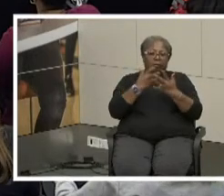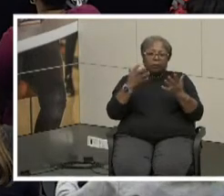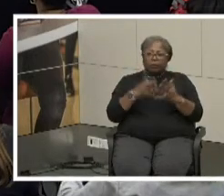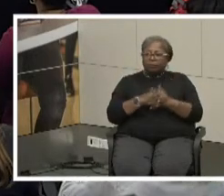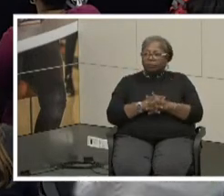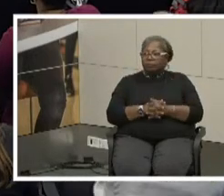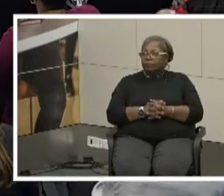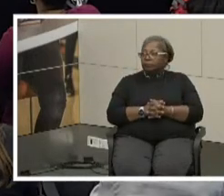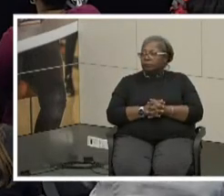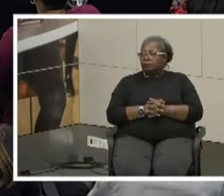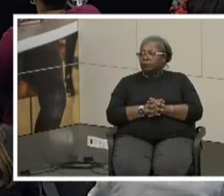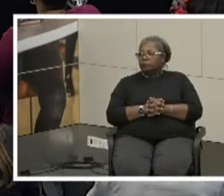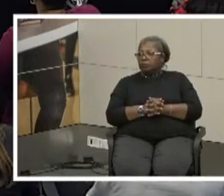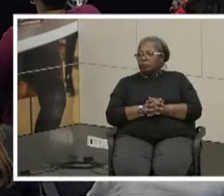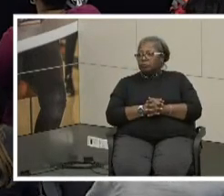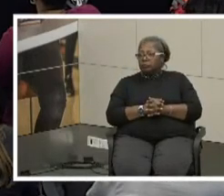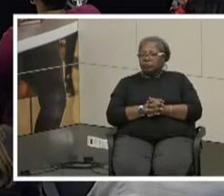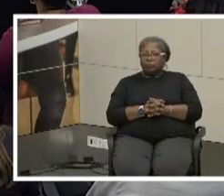thank